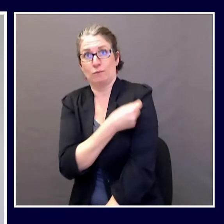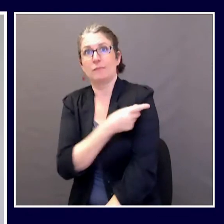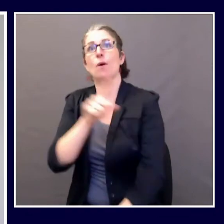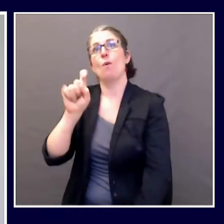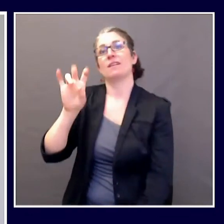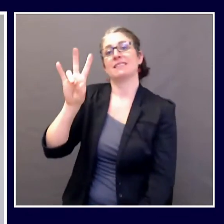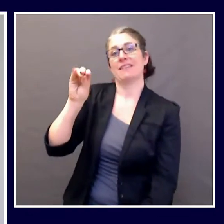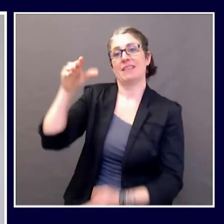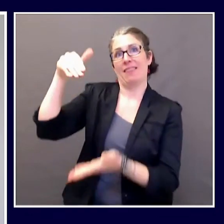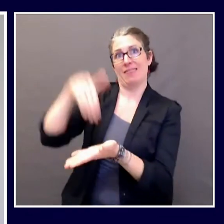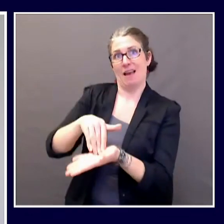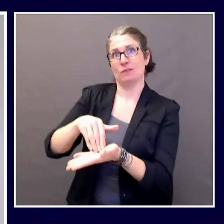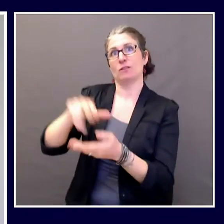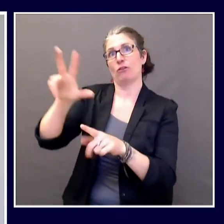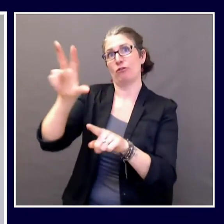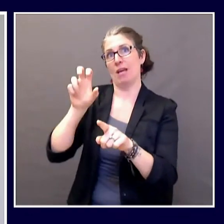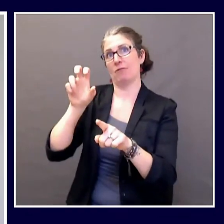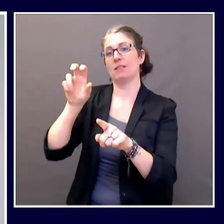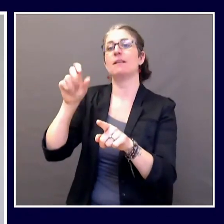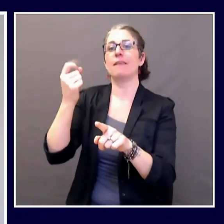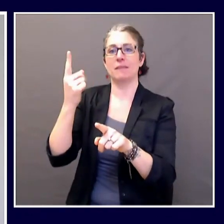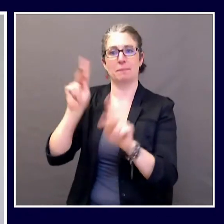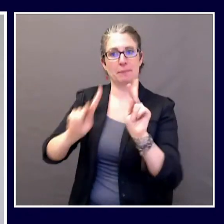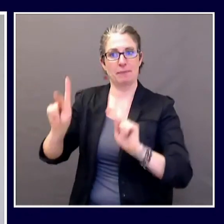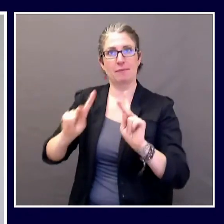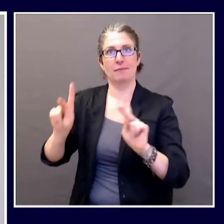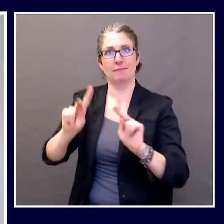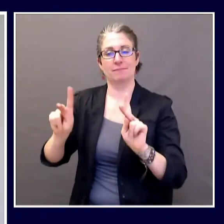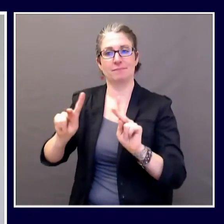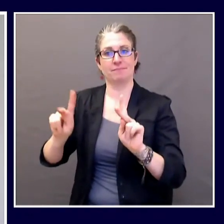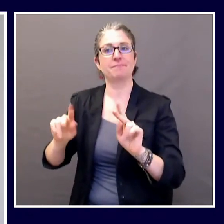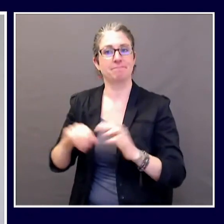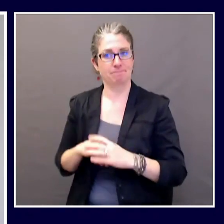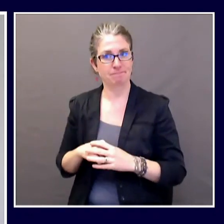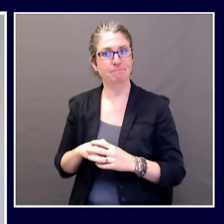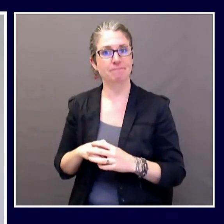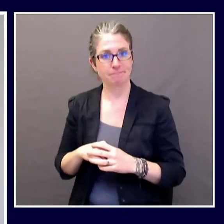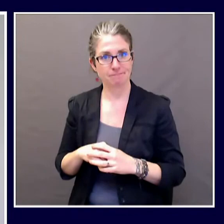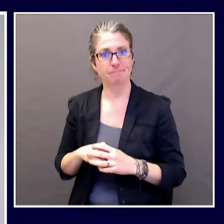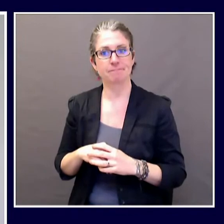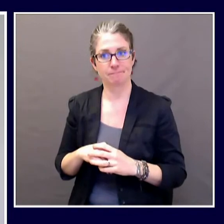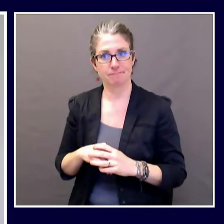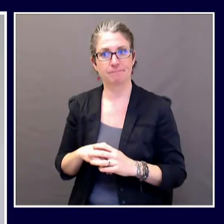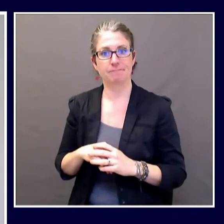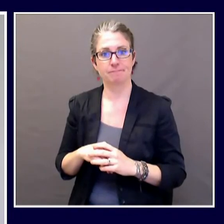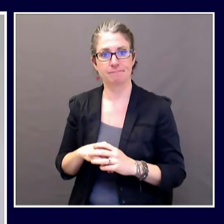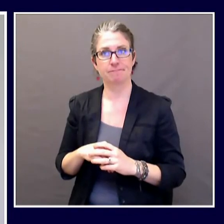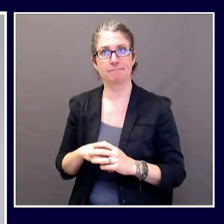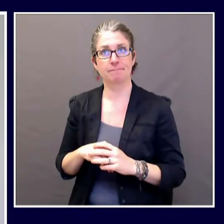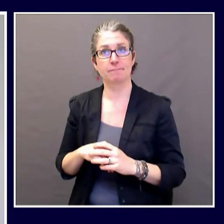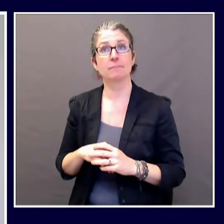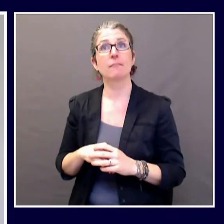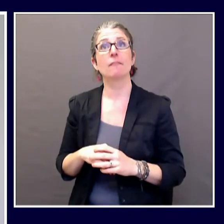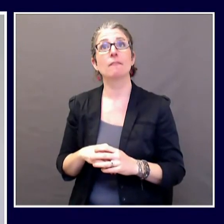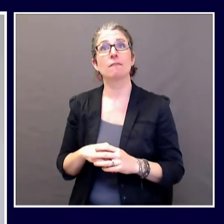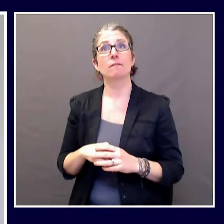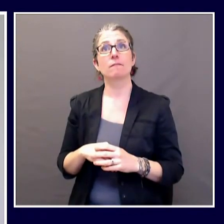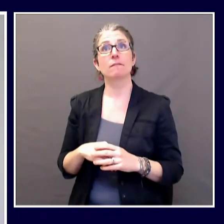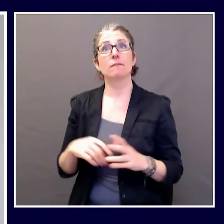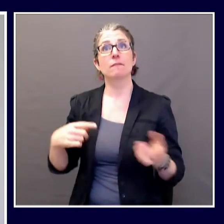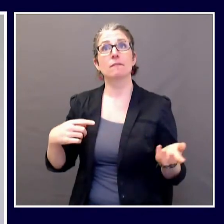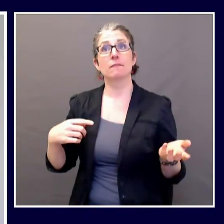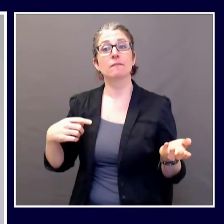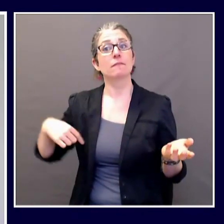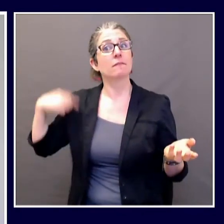170,311 are second doses. Maine has been working to increase the shots per arm that we deliver